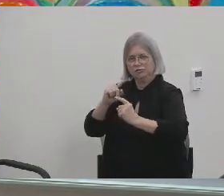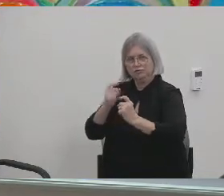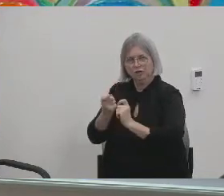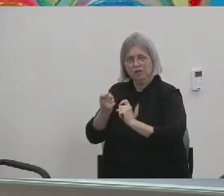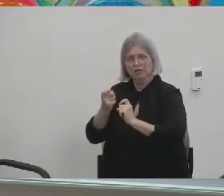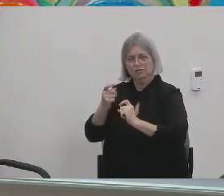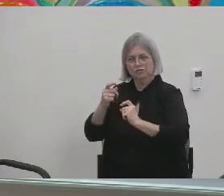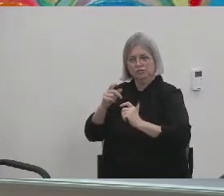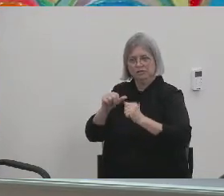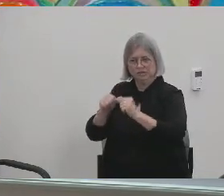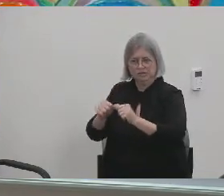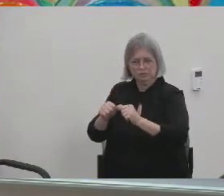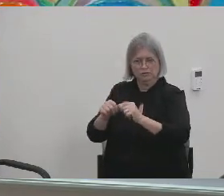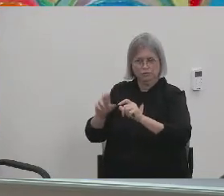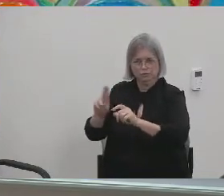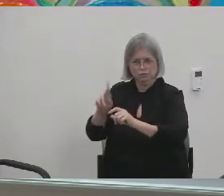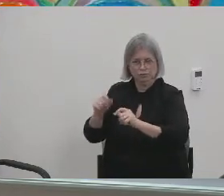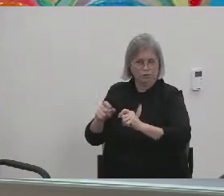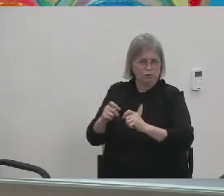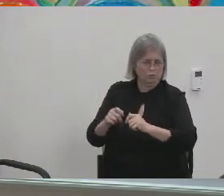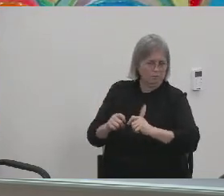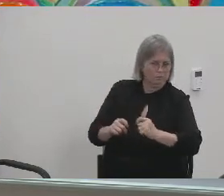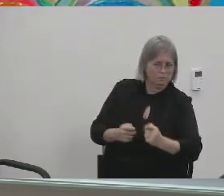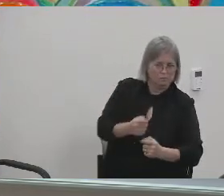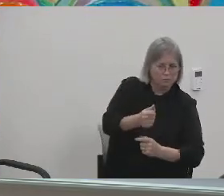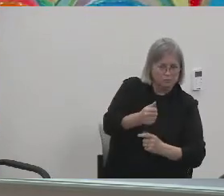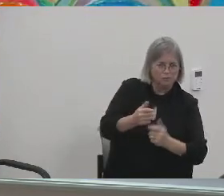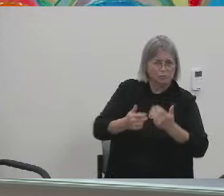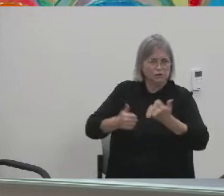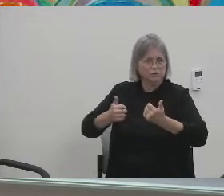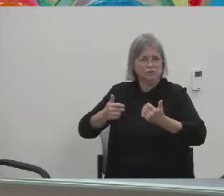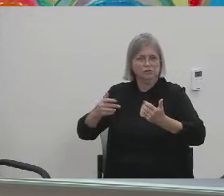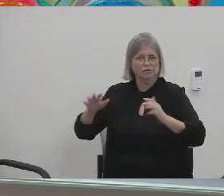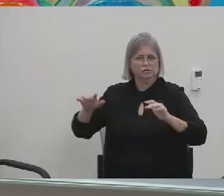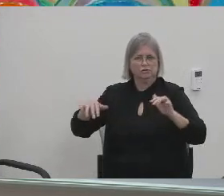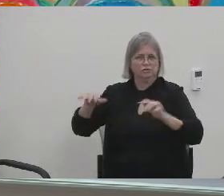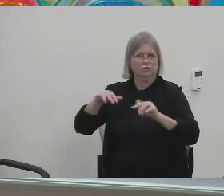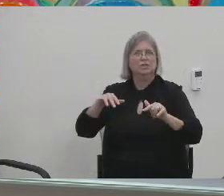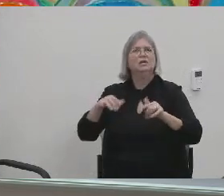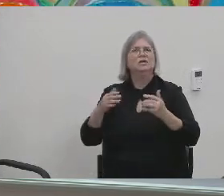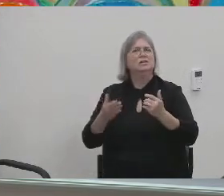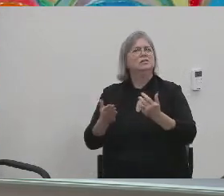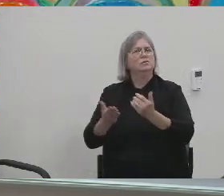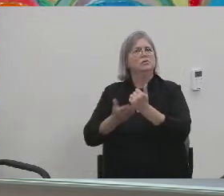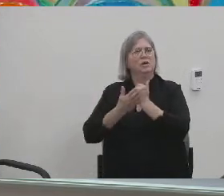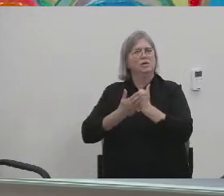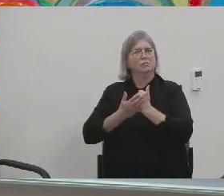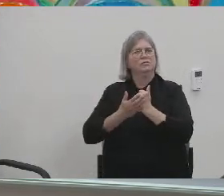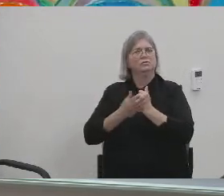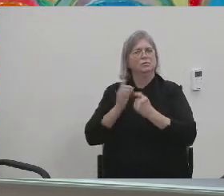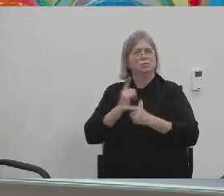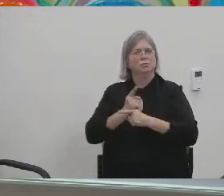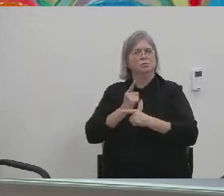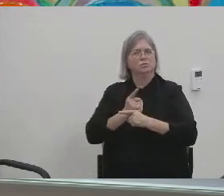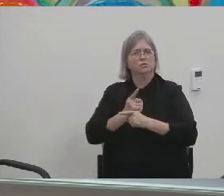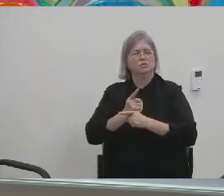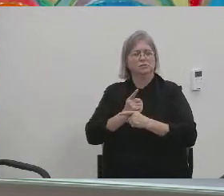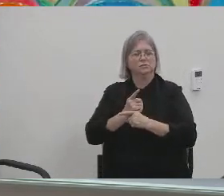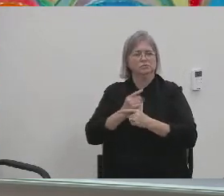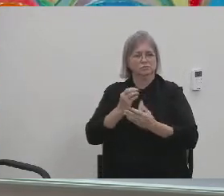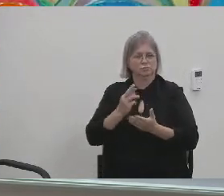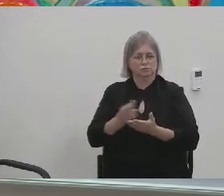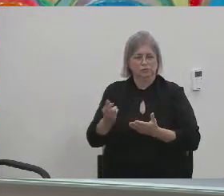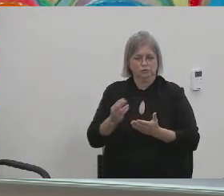using or to get rid of. So in the long run, it will give us a chance to appropriately allocate those